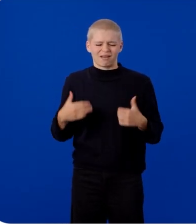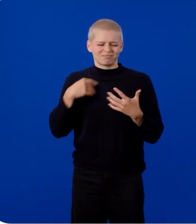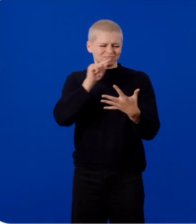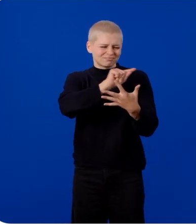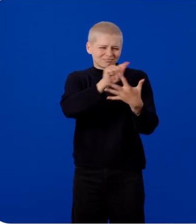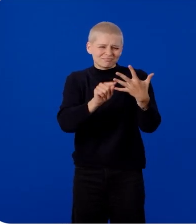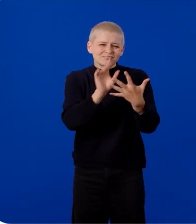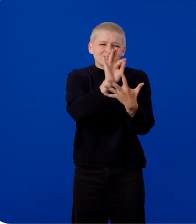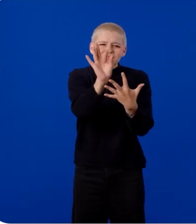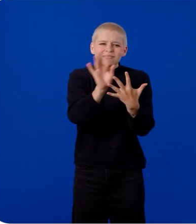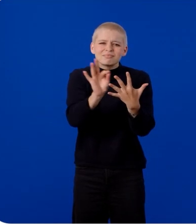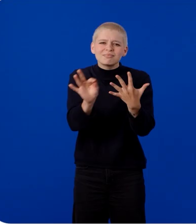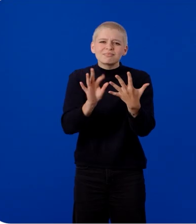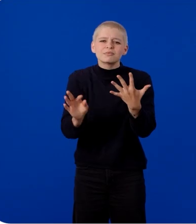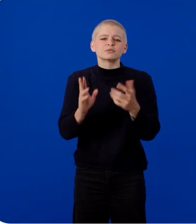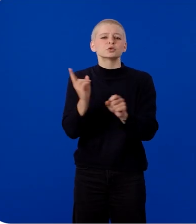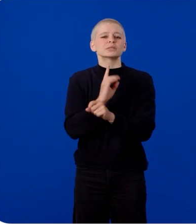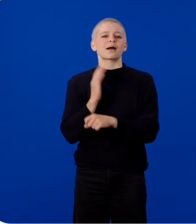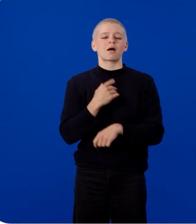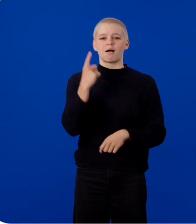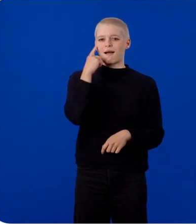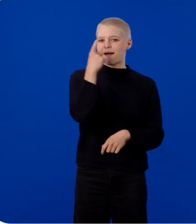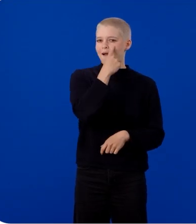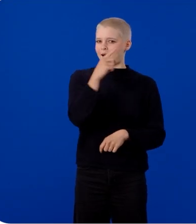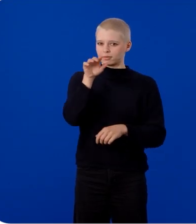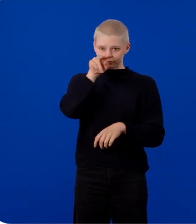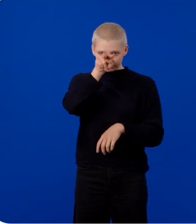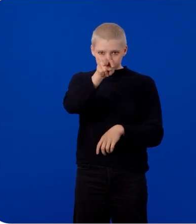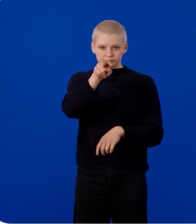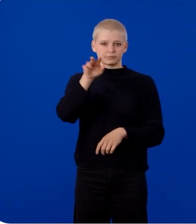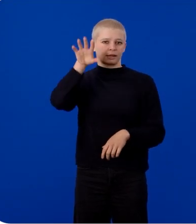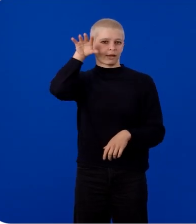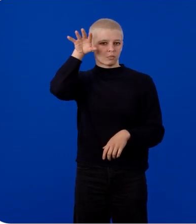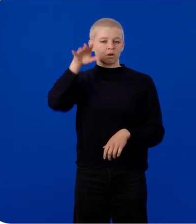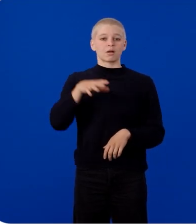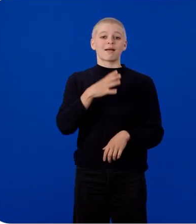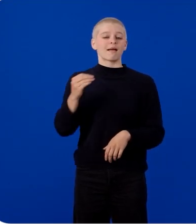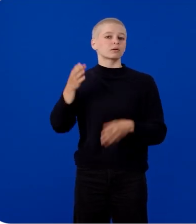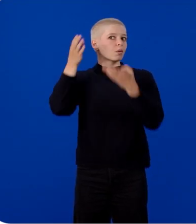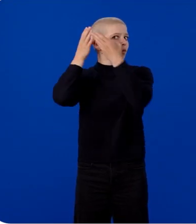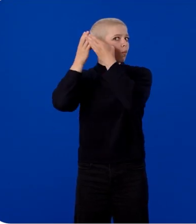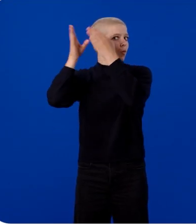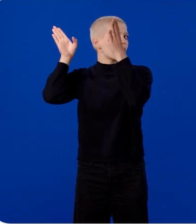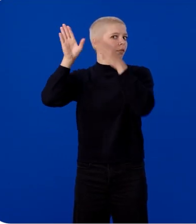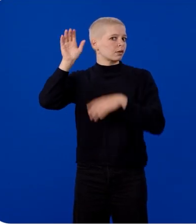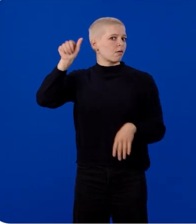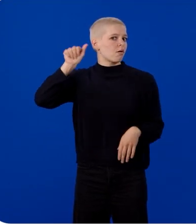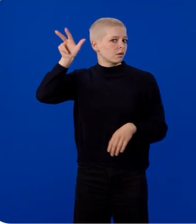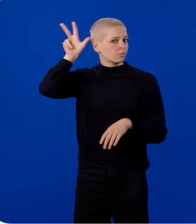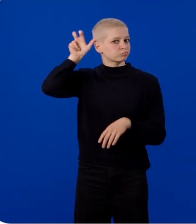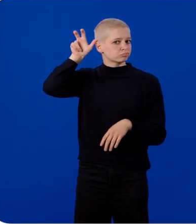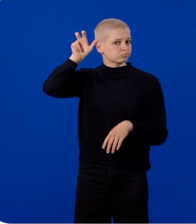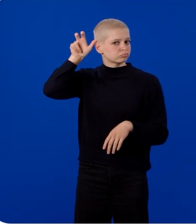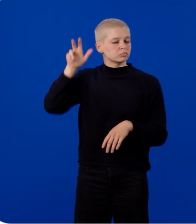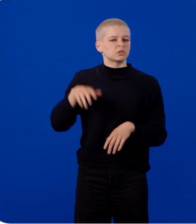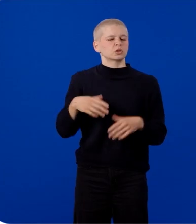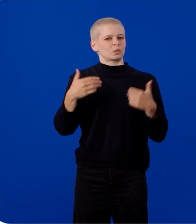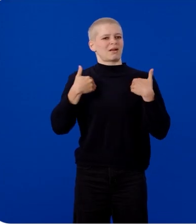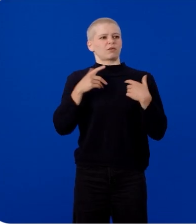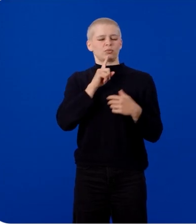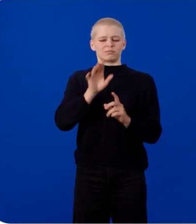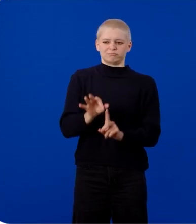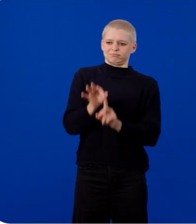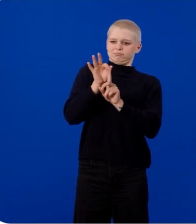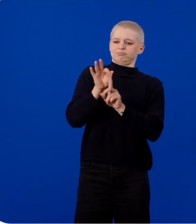how you can leverage our eye-level camera and open-ear audio that would enable you to build a very distinctive on-the-go